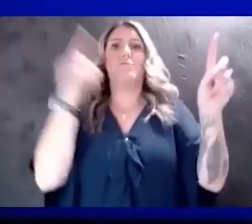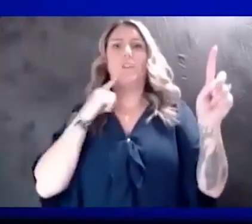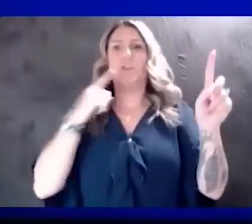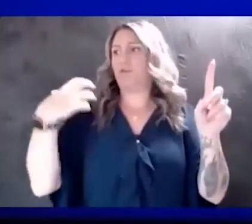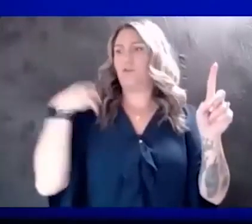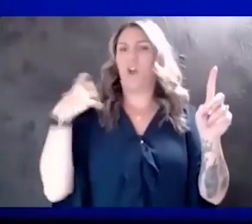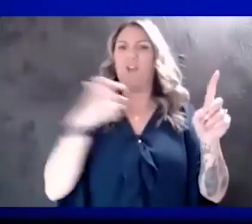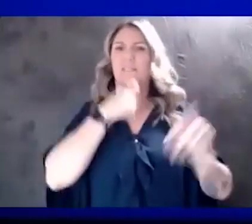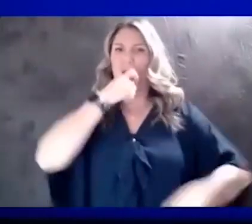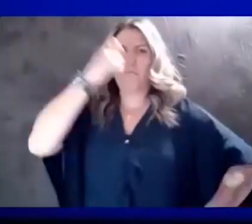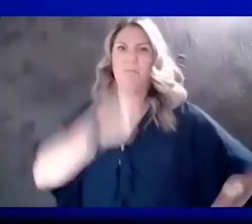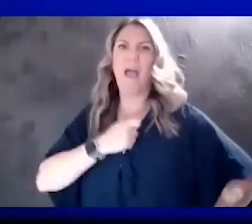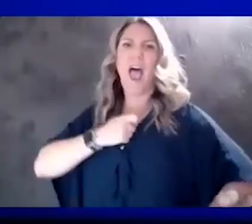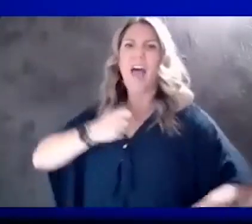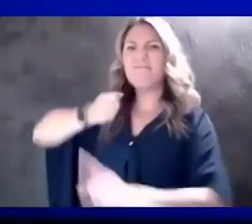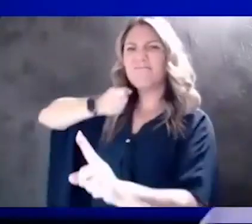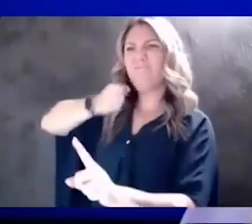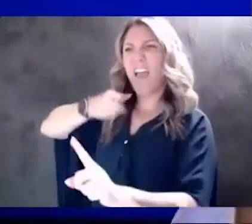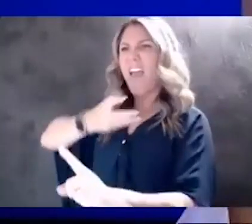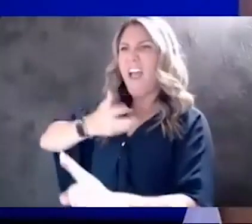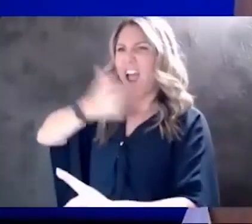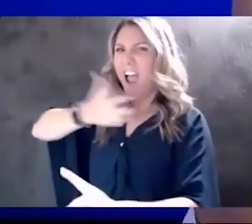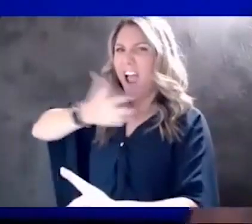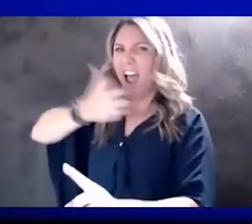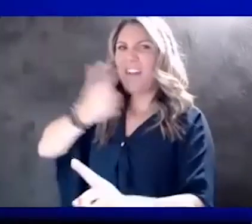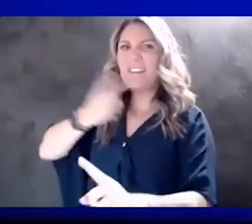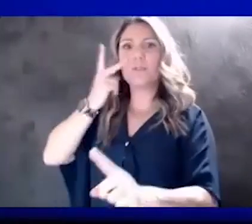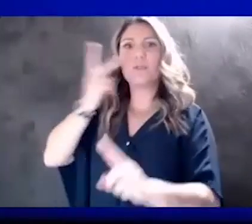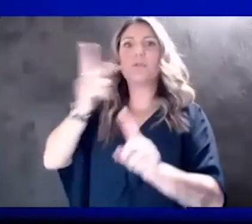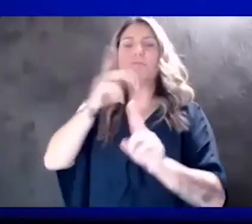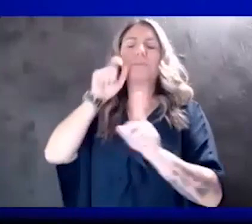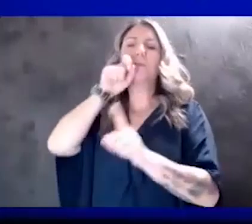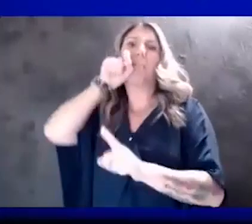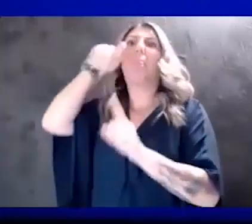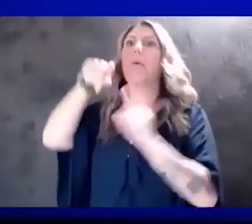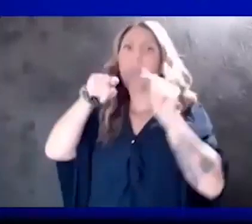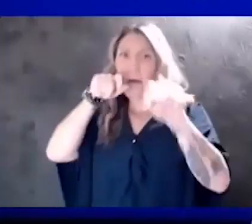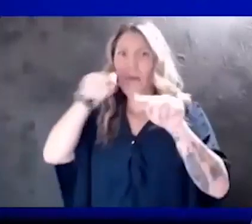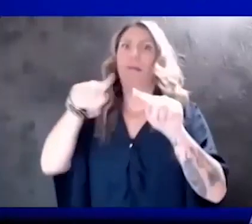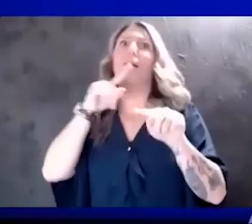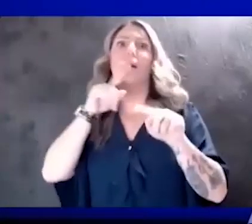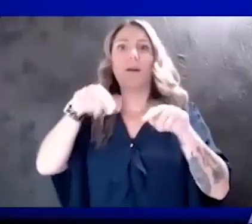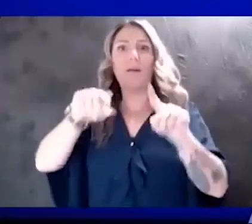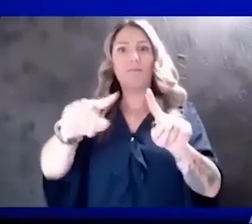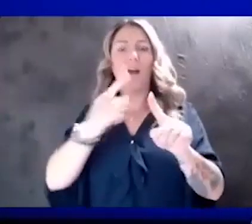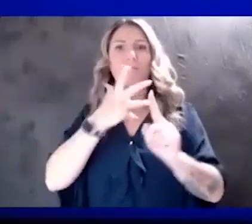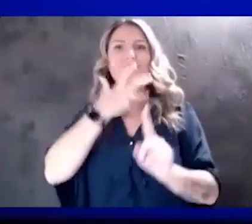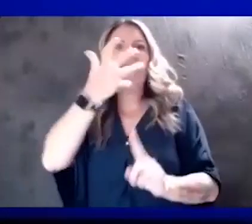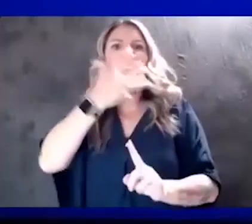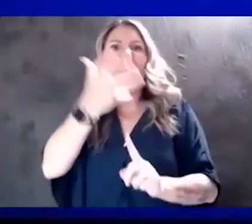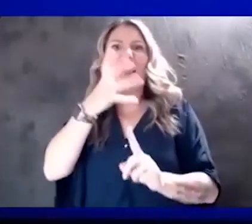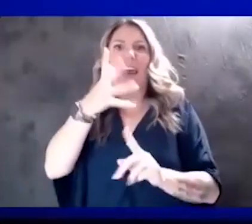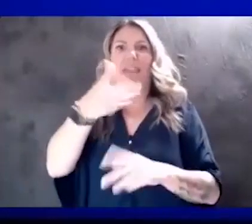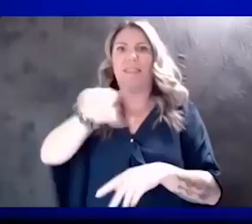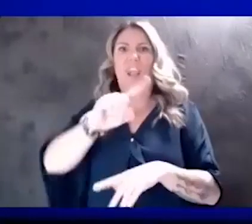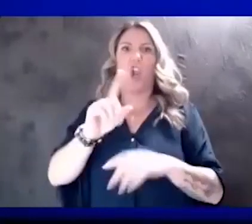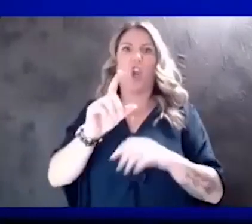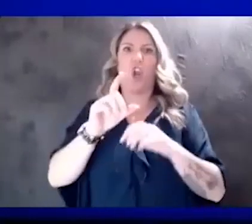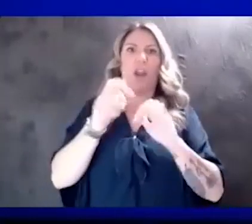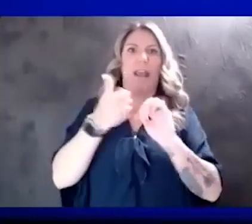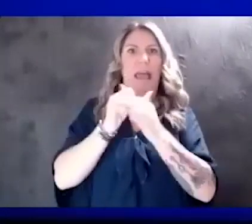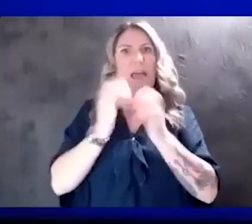down, they scream, and you see literally the droplets go as they scream, and you're like, Oh no. So